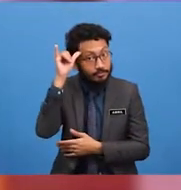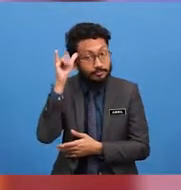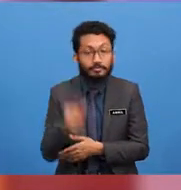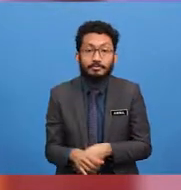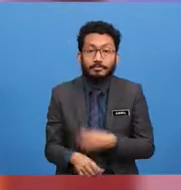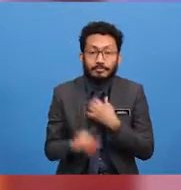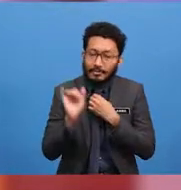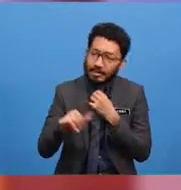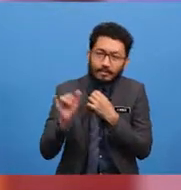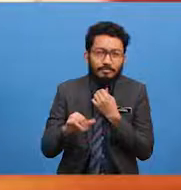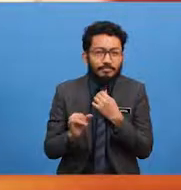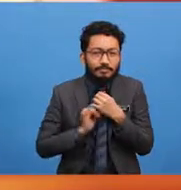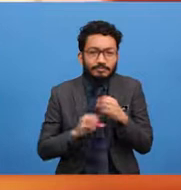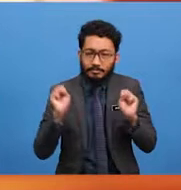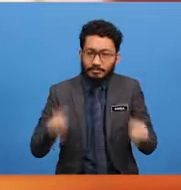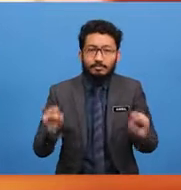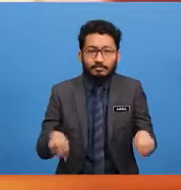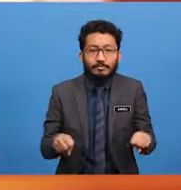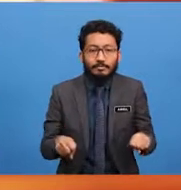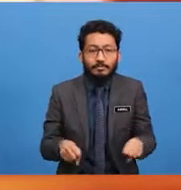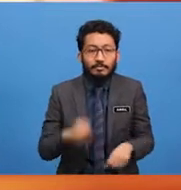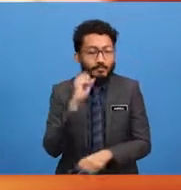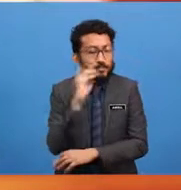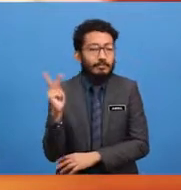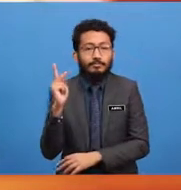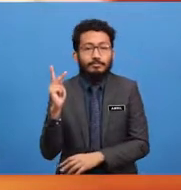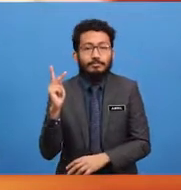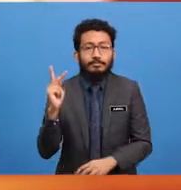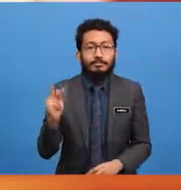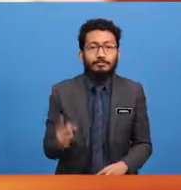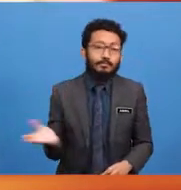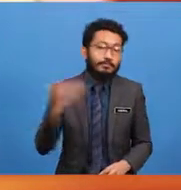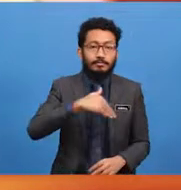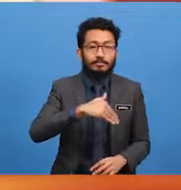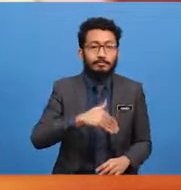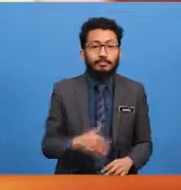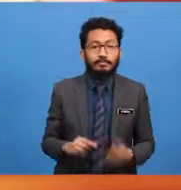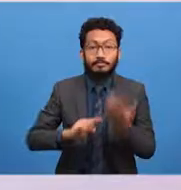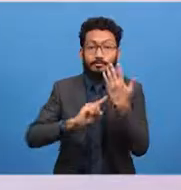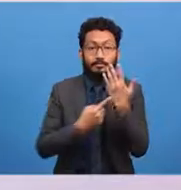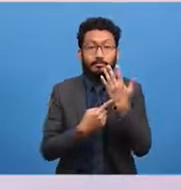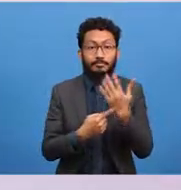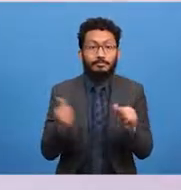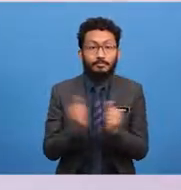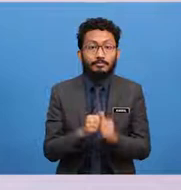of course I can. Okay, let's get started with this one.